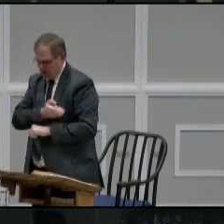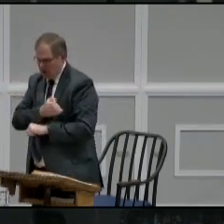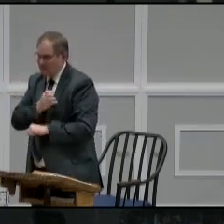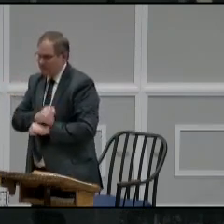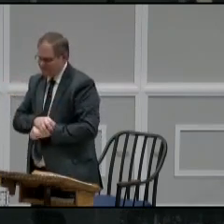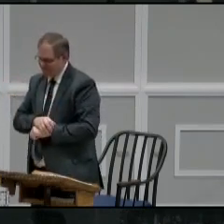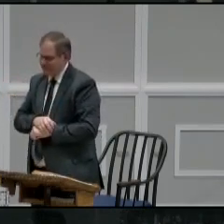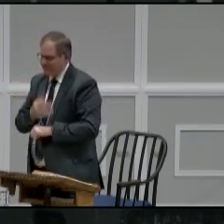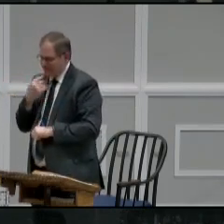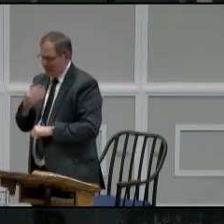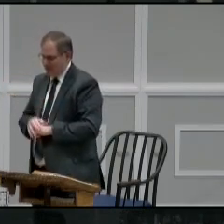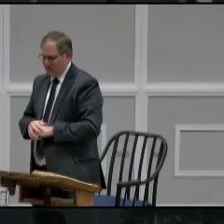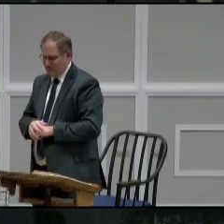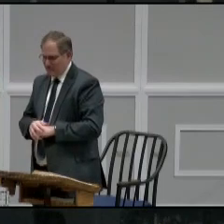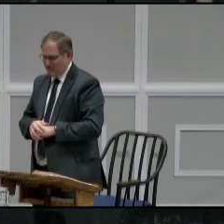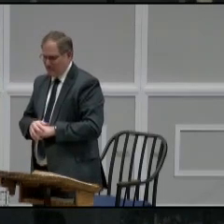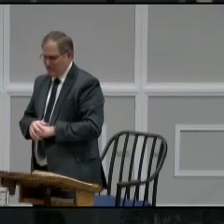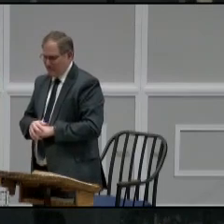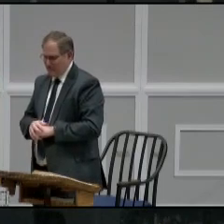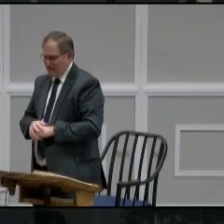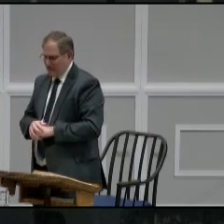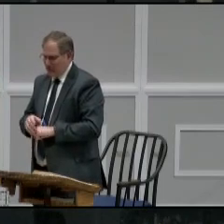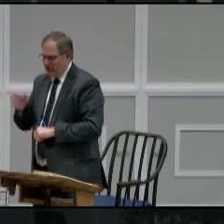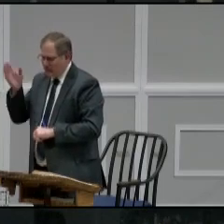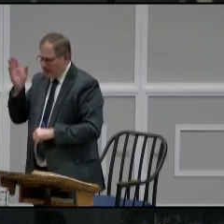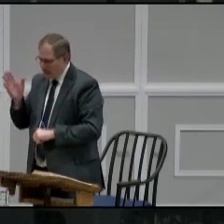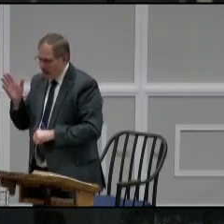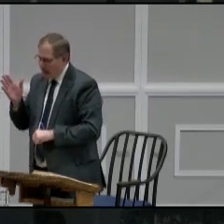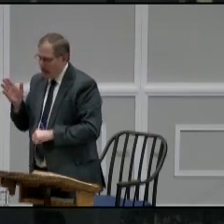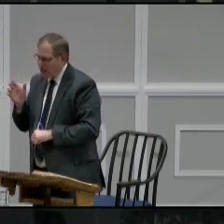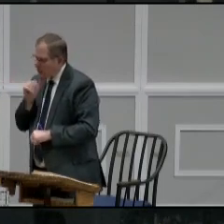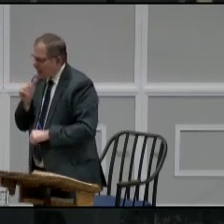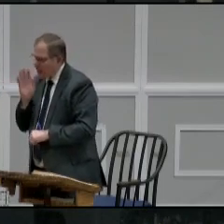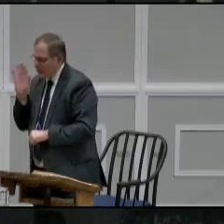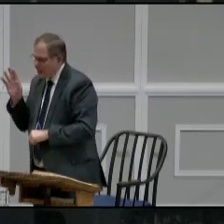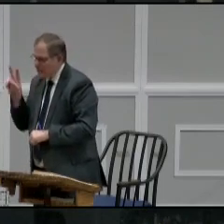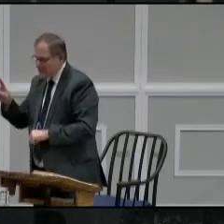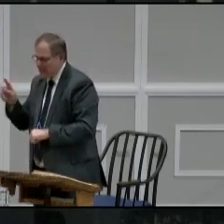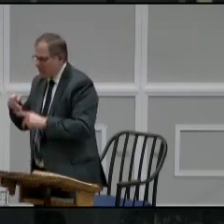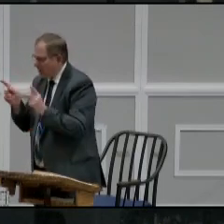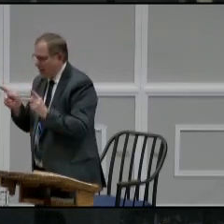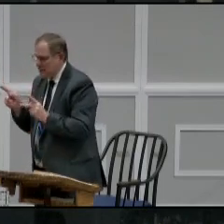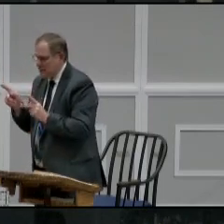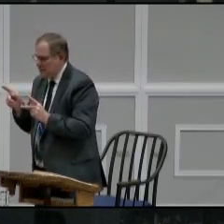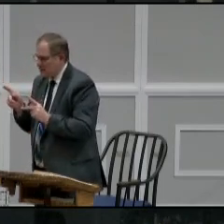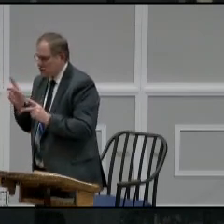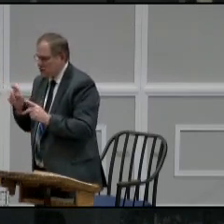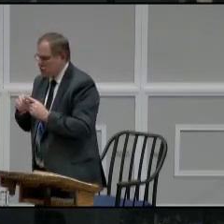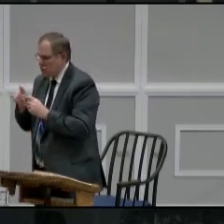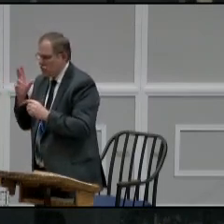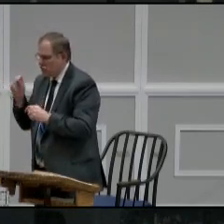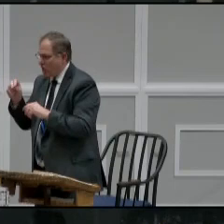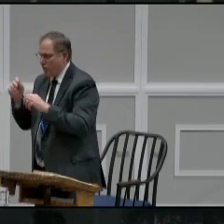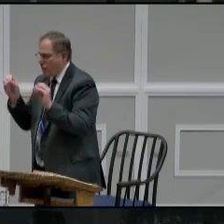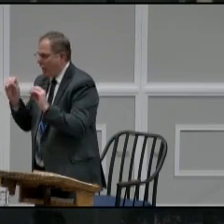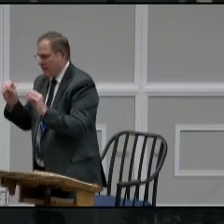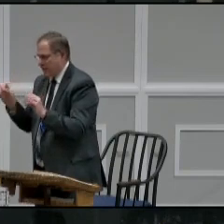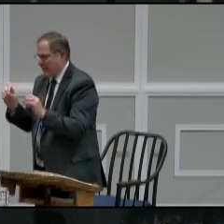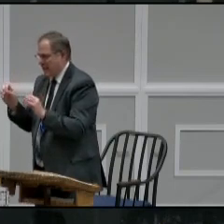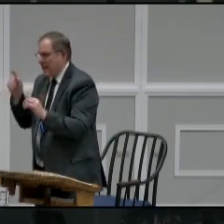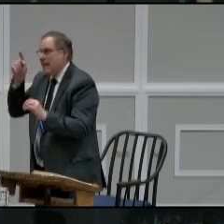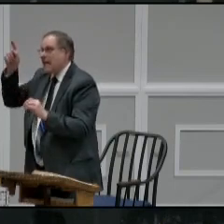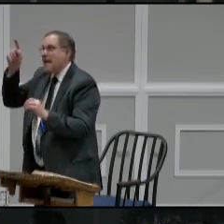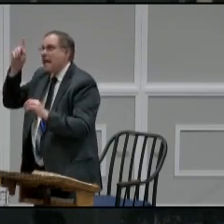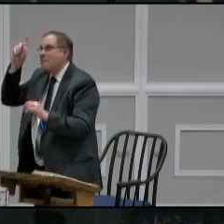one in our lives. And can I tell you, our God will not play second fiddle to anybody or anything. And so I want us to